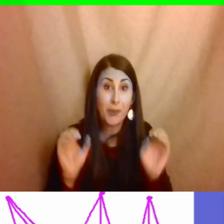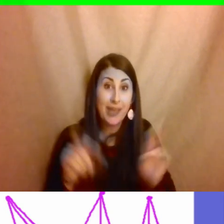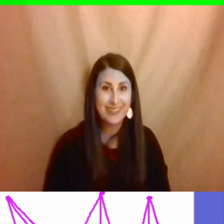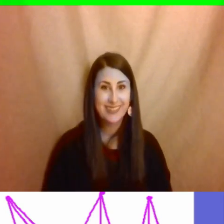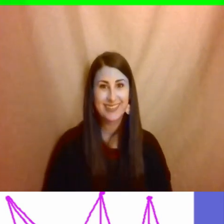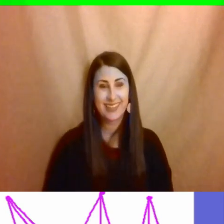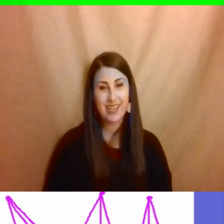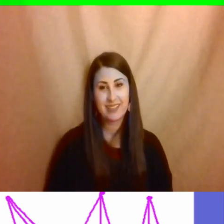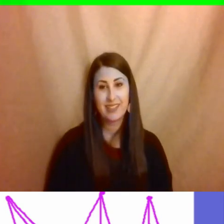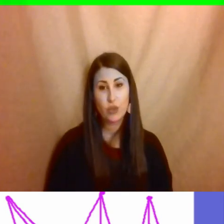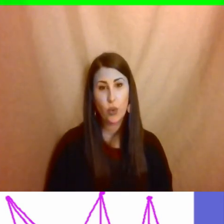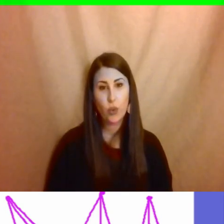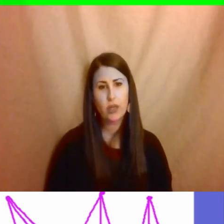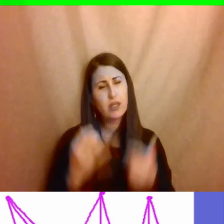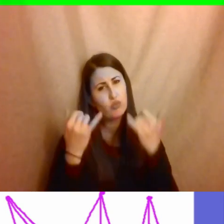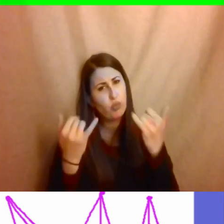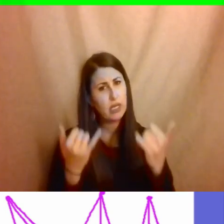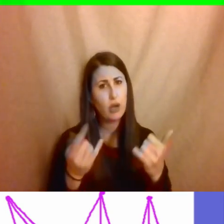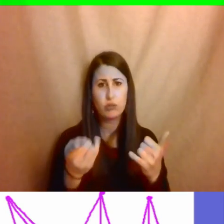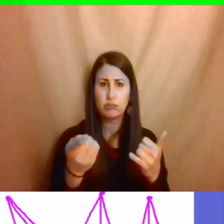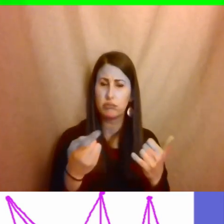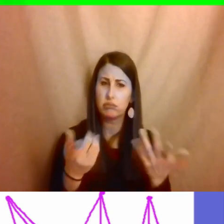these rectangular pyramids.